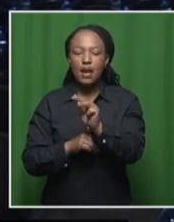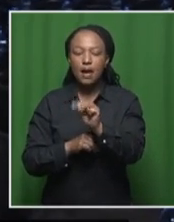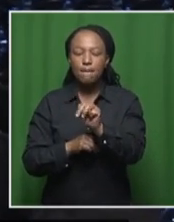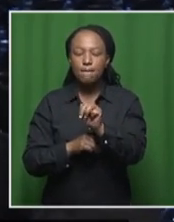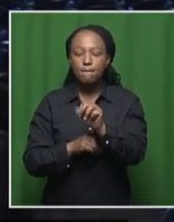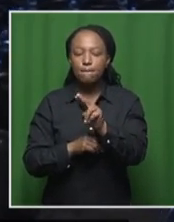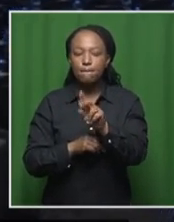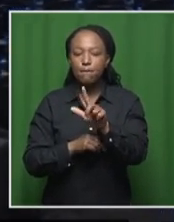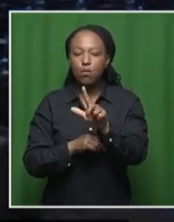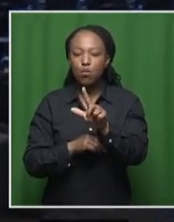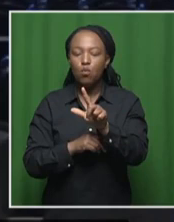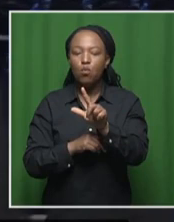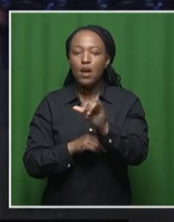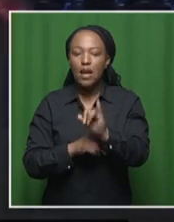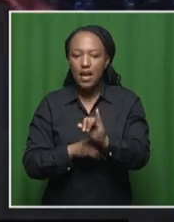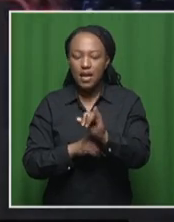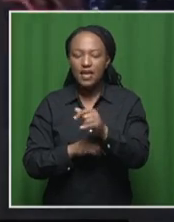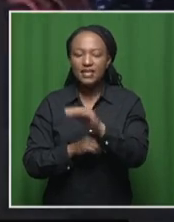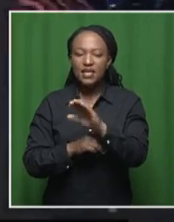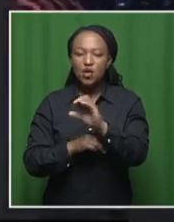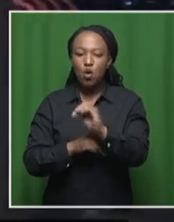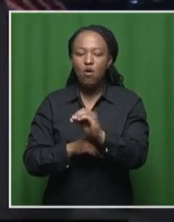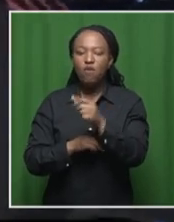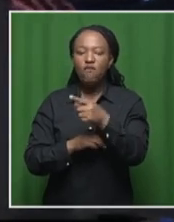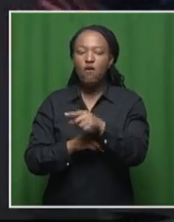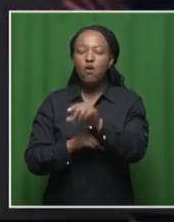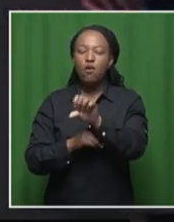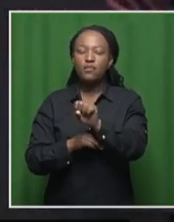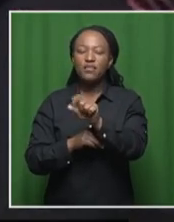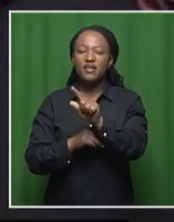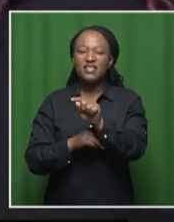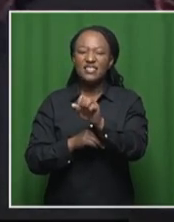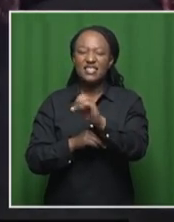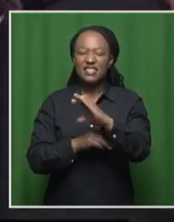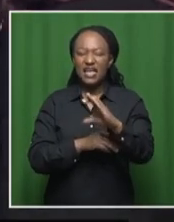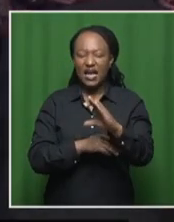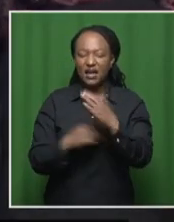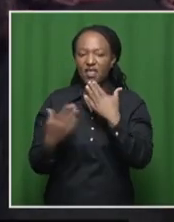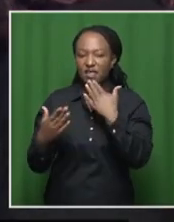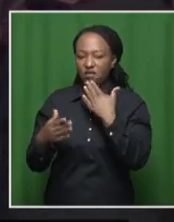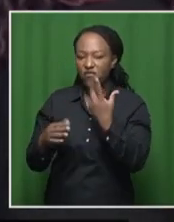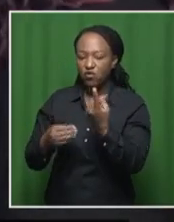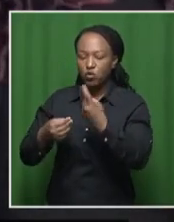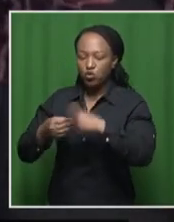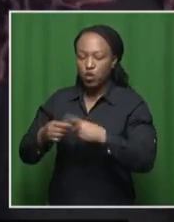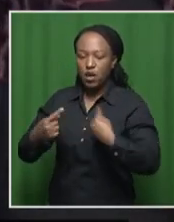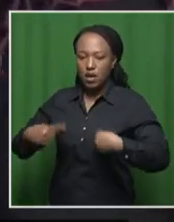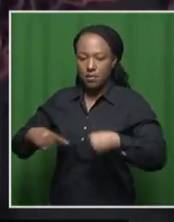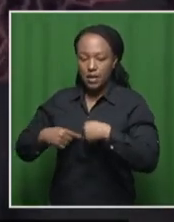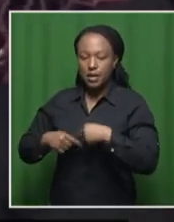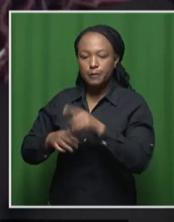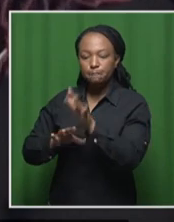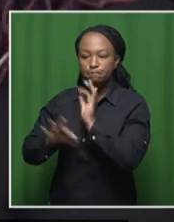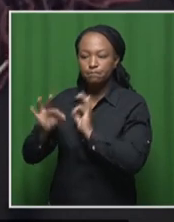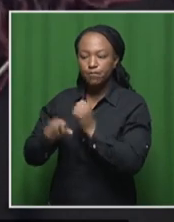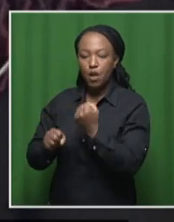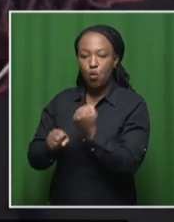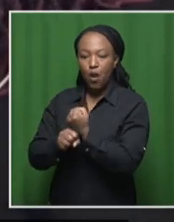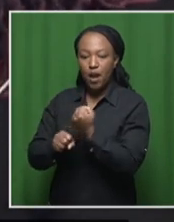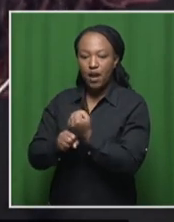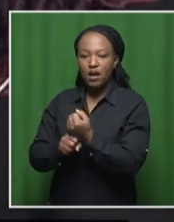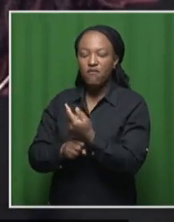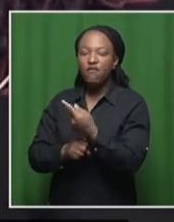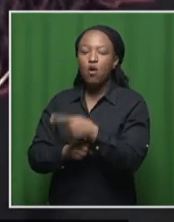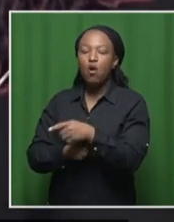CEO of Sentech. Thank you very much, Mr. Booi, for joining me. Now, just tell us about, in essence, what the work of